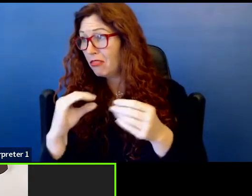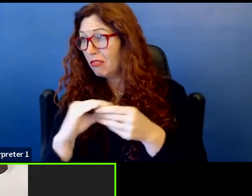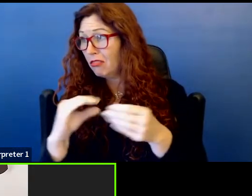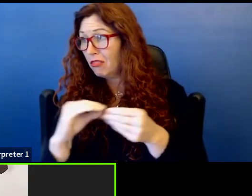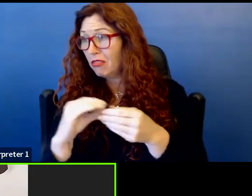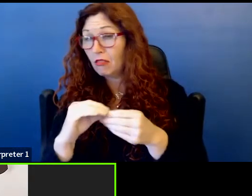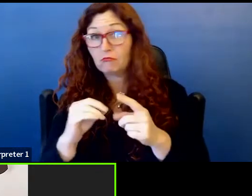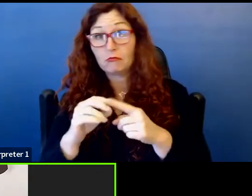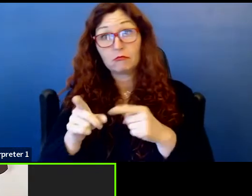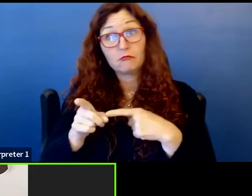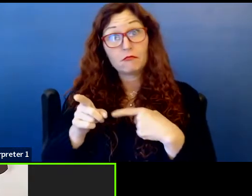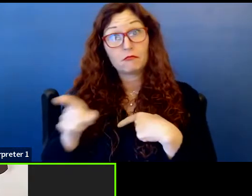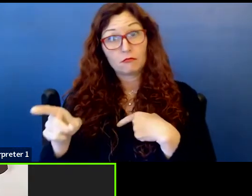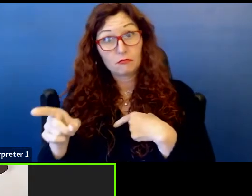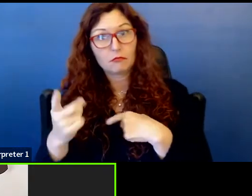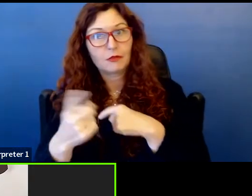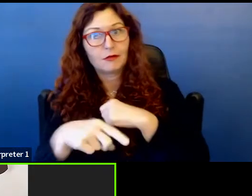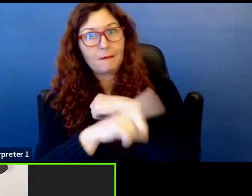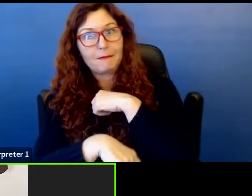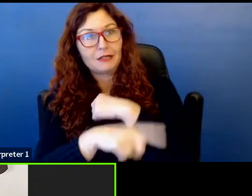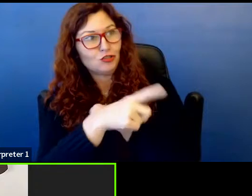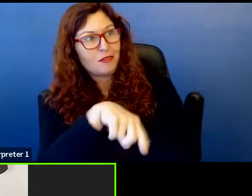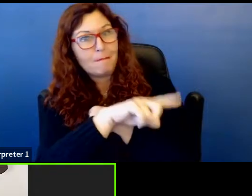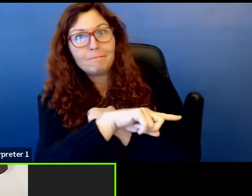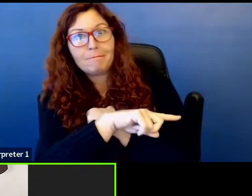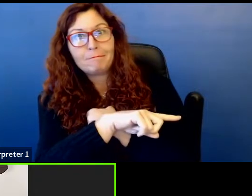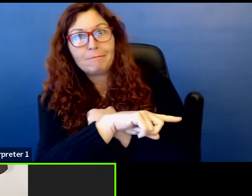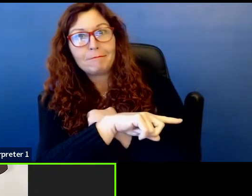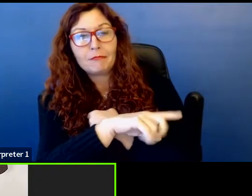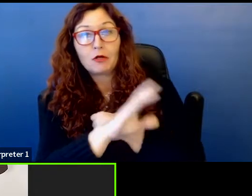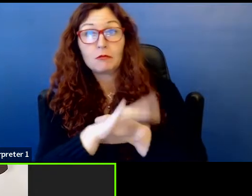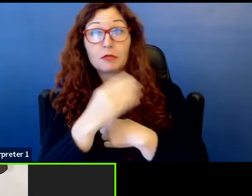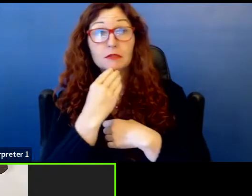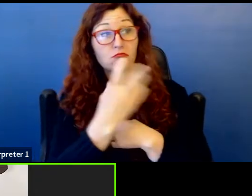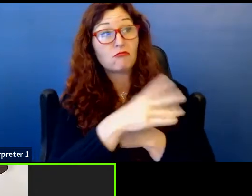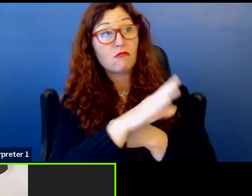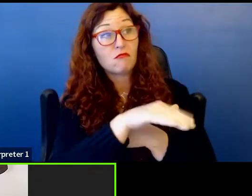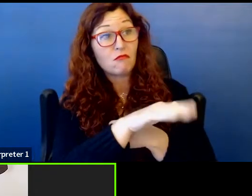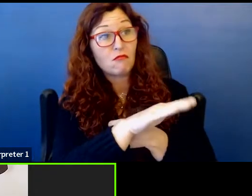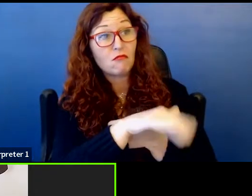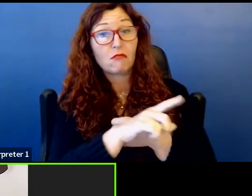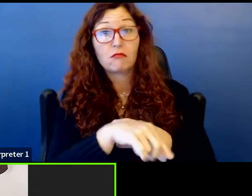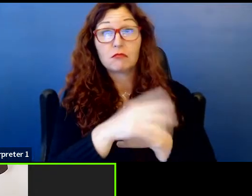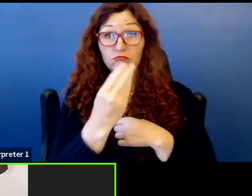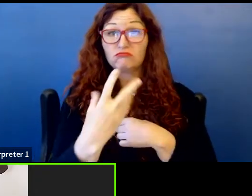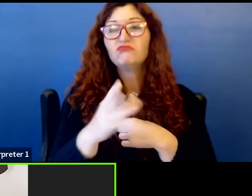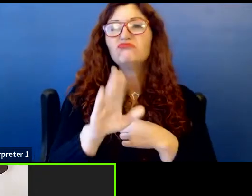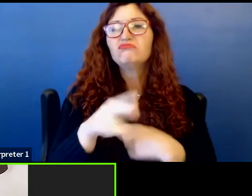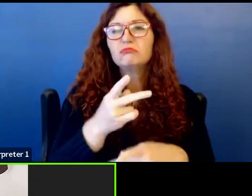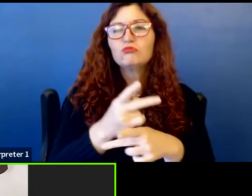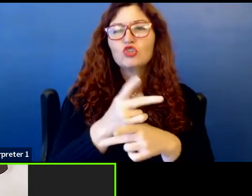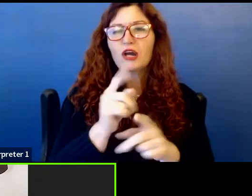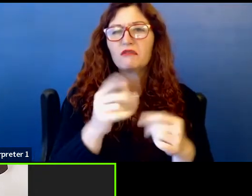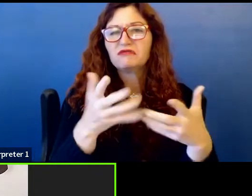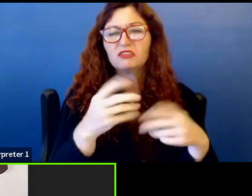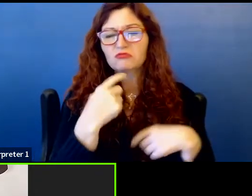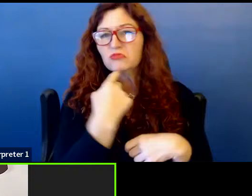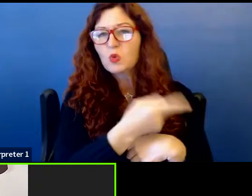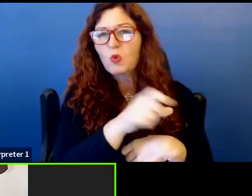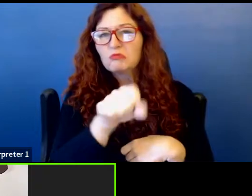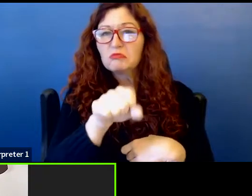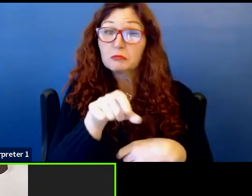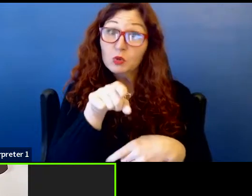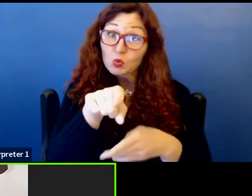from penalizing the guys and then coming back and telling you they took care of it lay you off right lay you